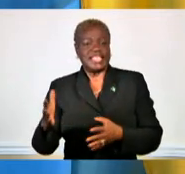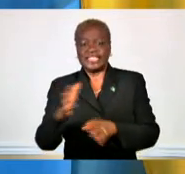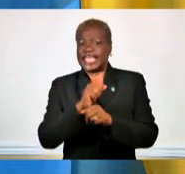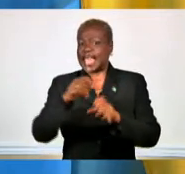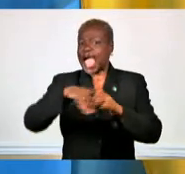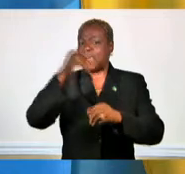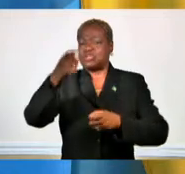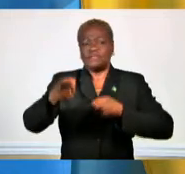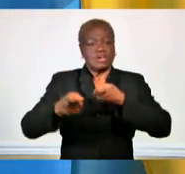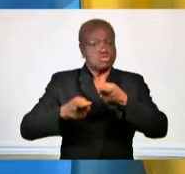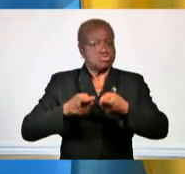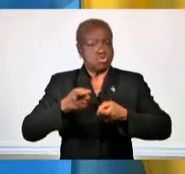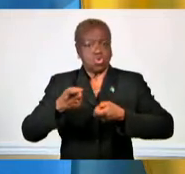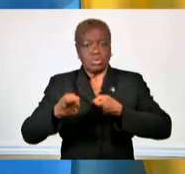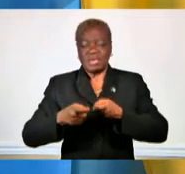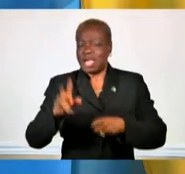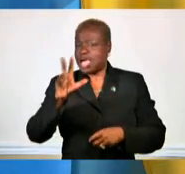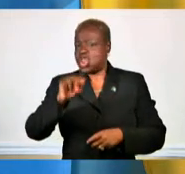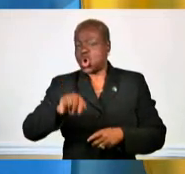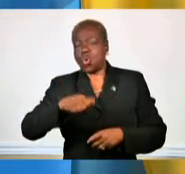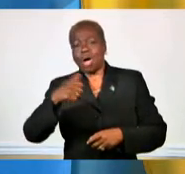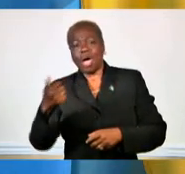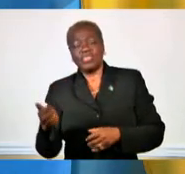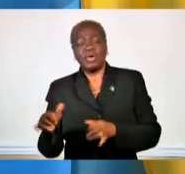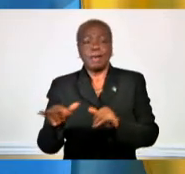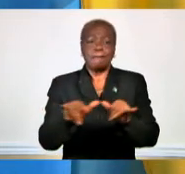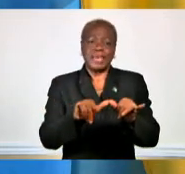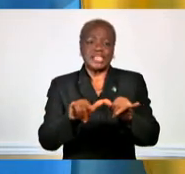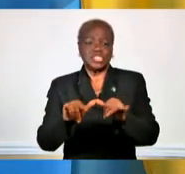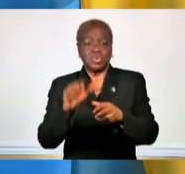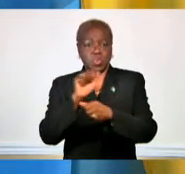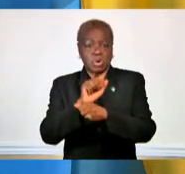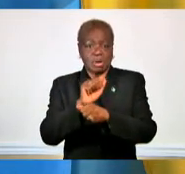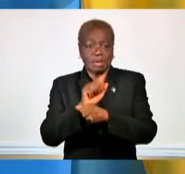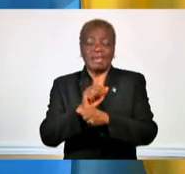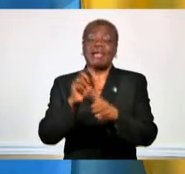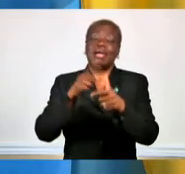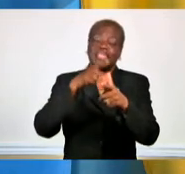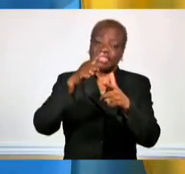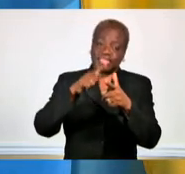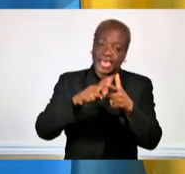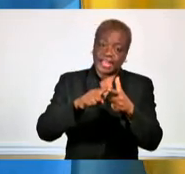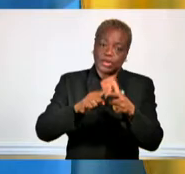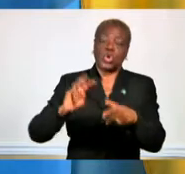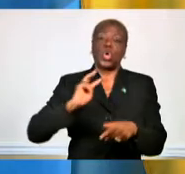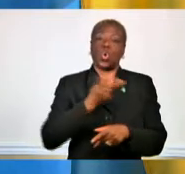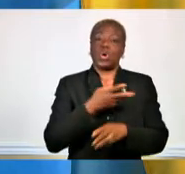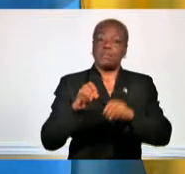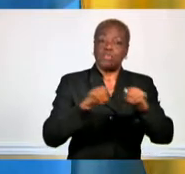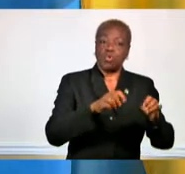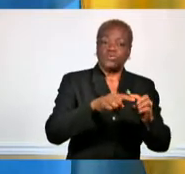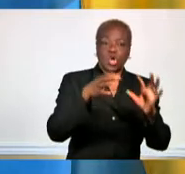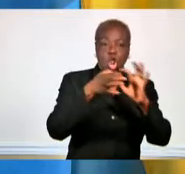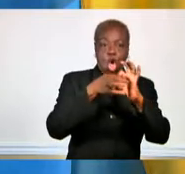control and no other measures would work, then we move to